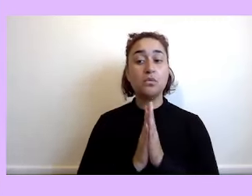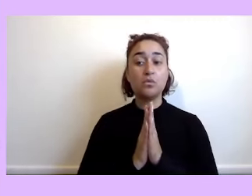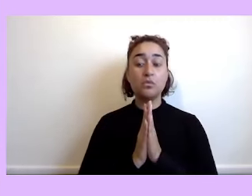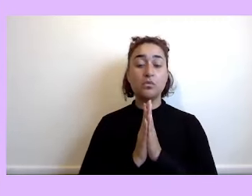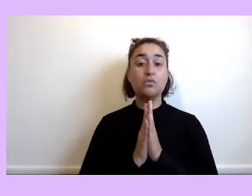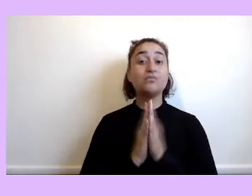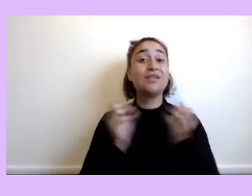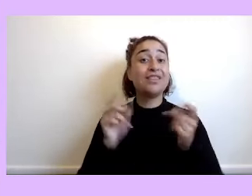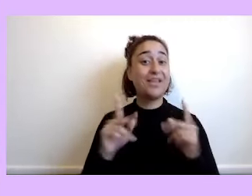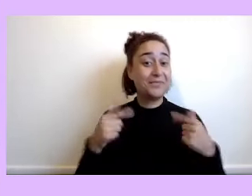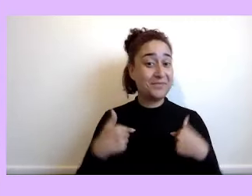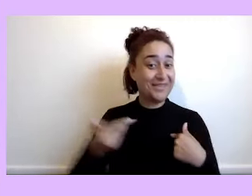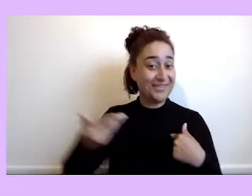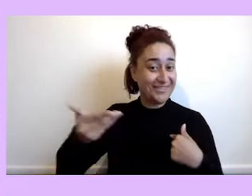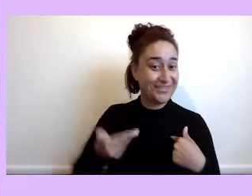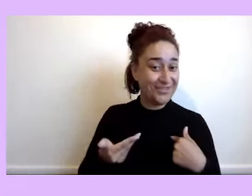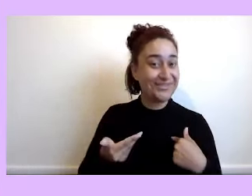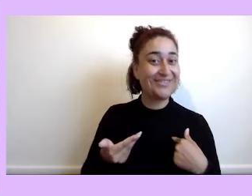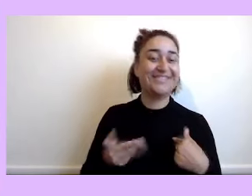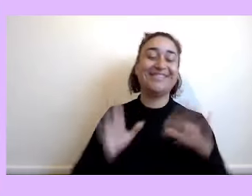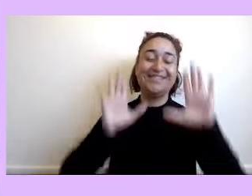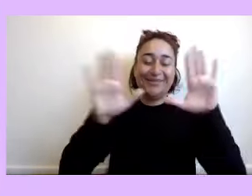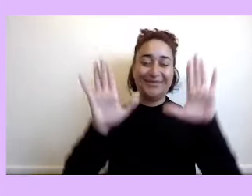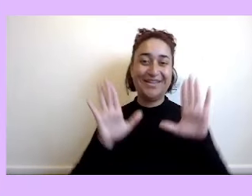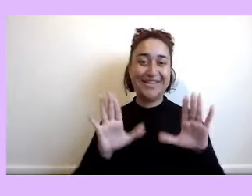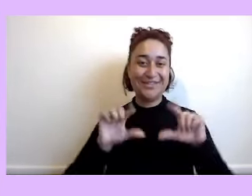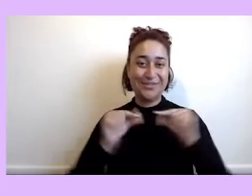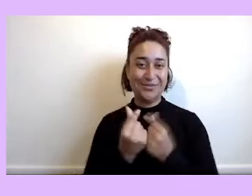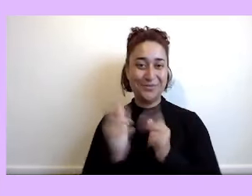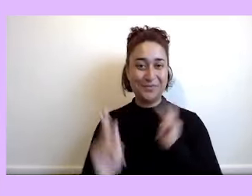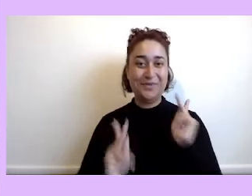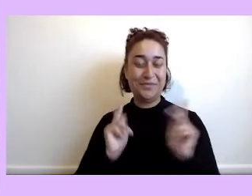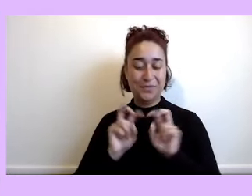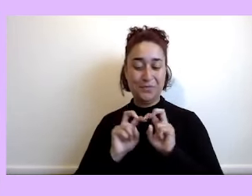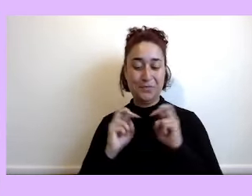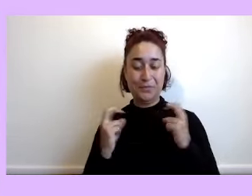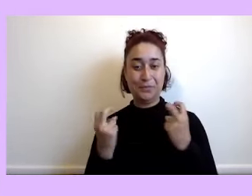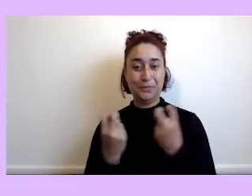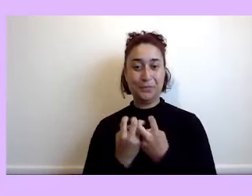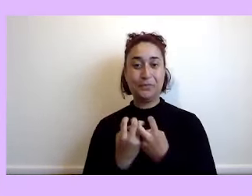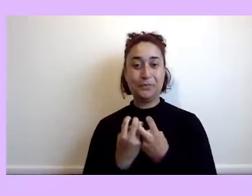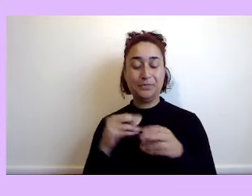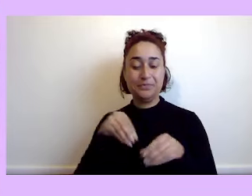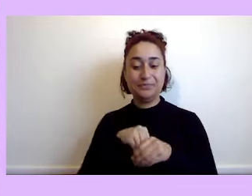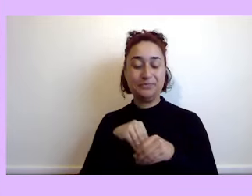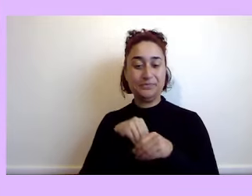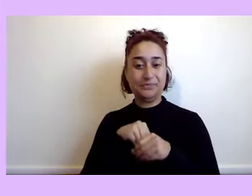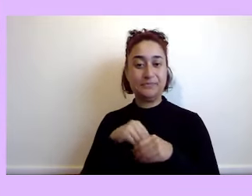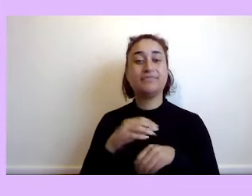So let me introduce this amazing group of people who are sitting around this inner circle.